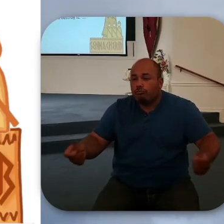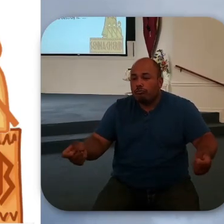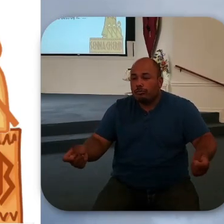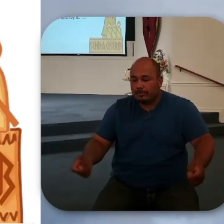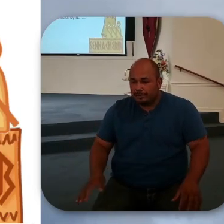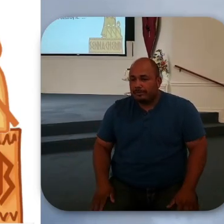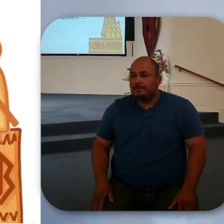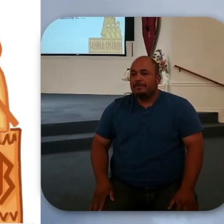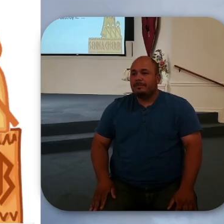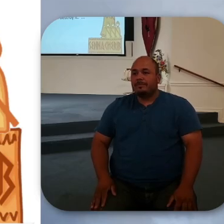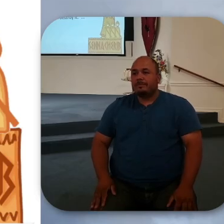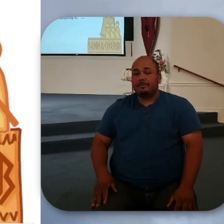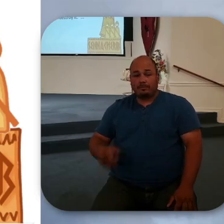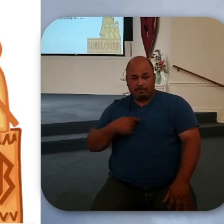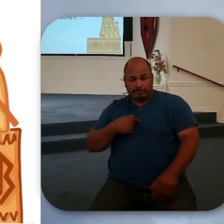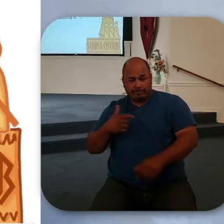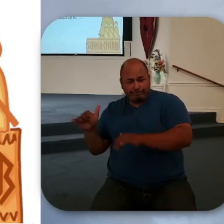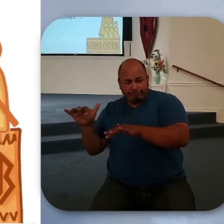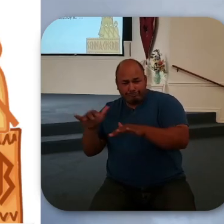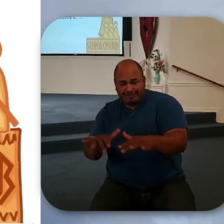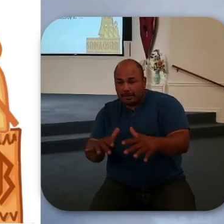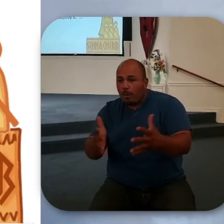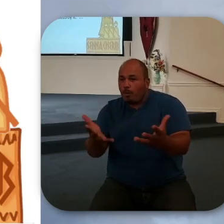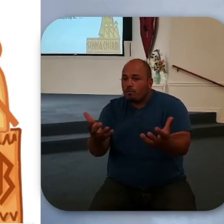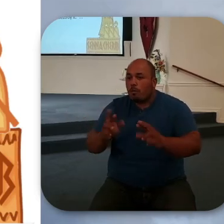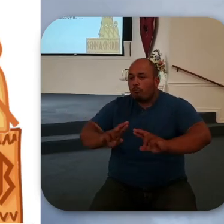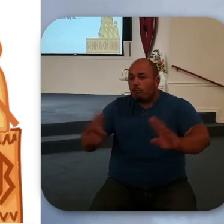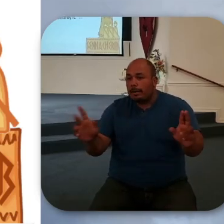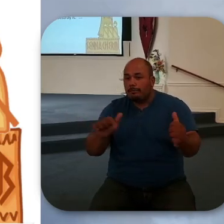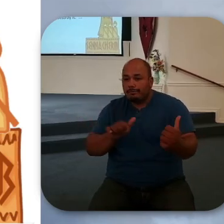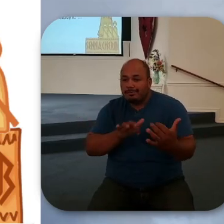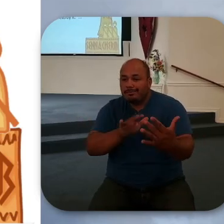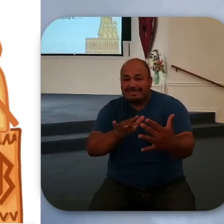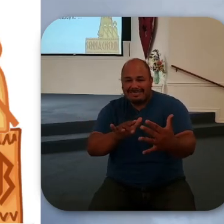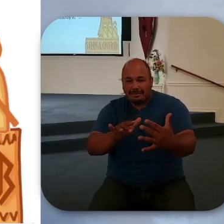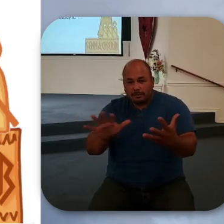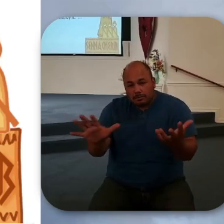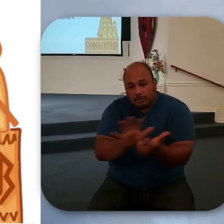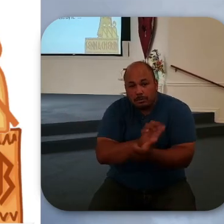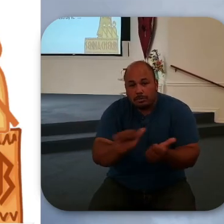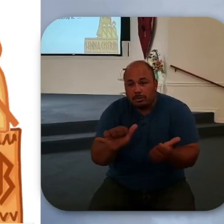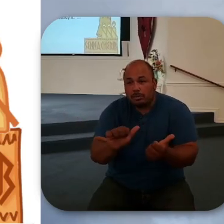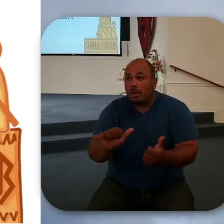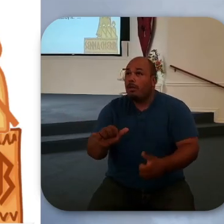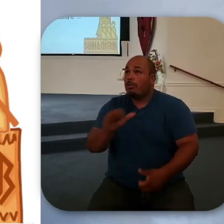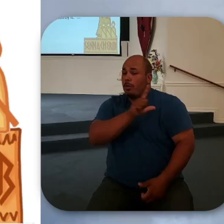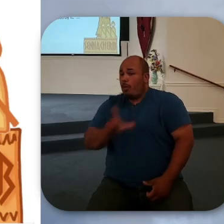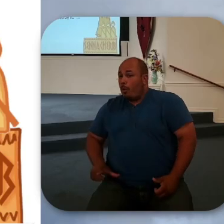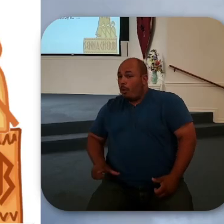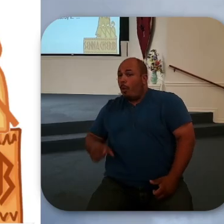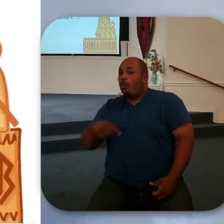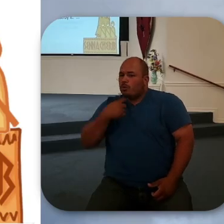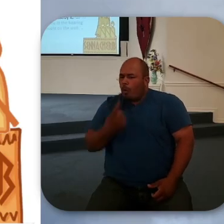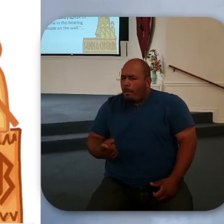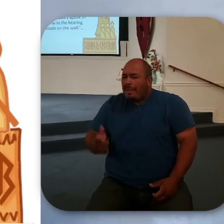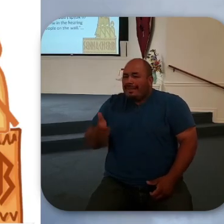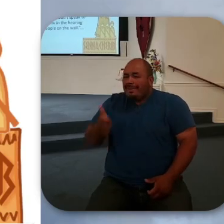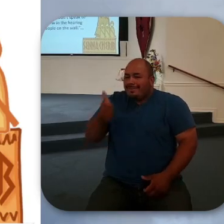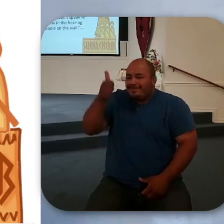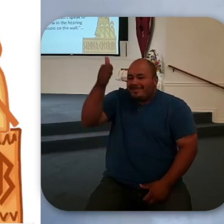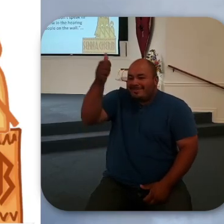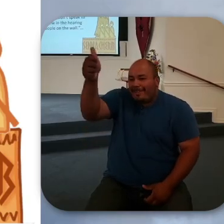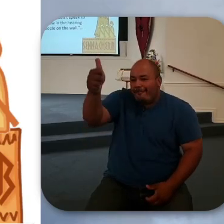have I come to attack and destroy this place without word from the Lord? The Lord himself told me to march against this country and destroy